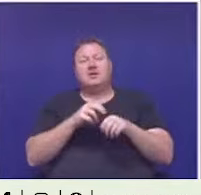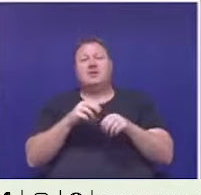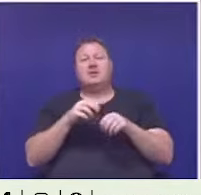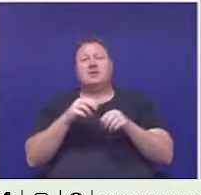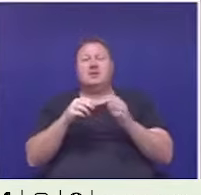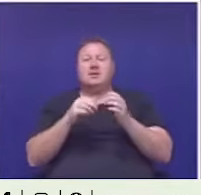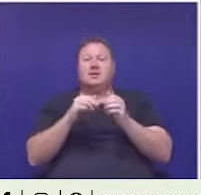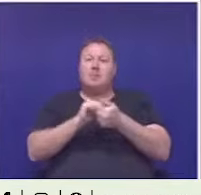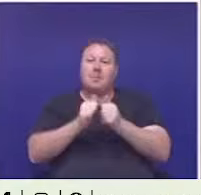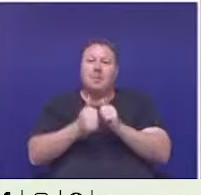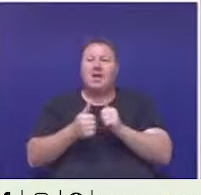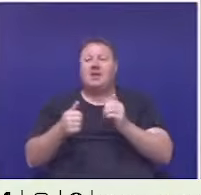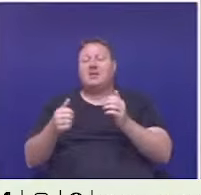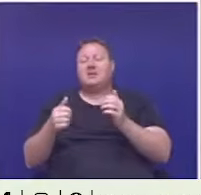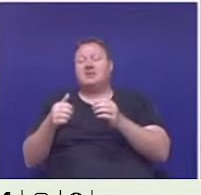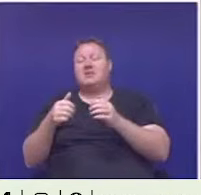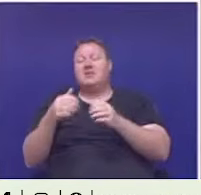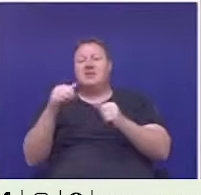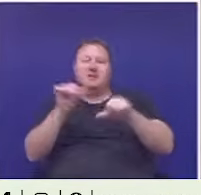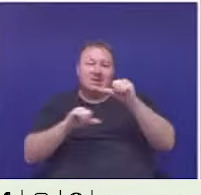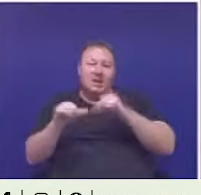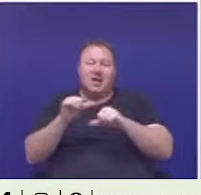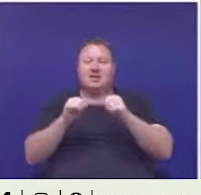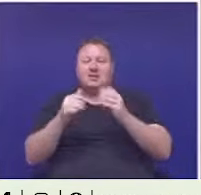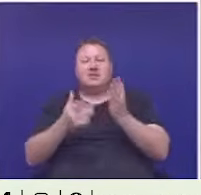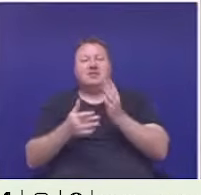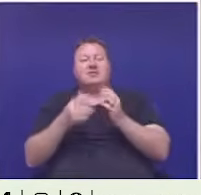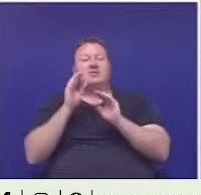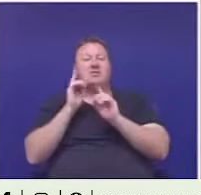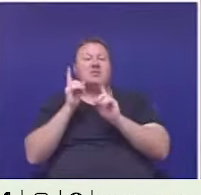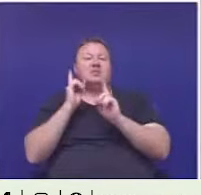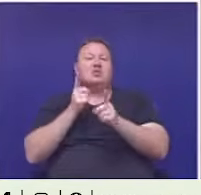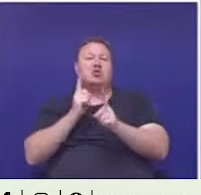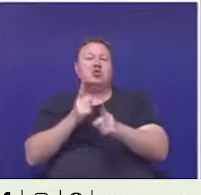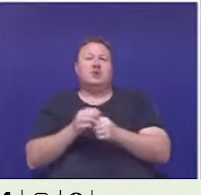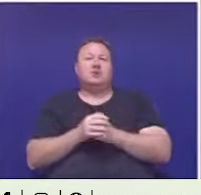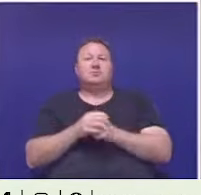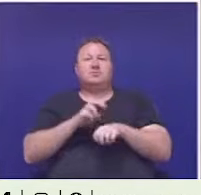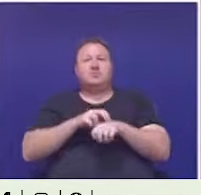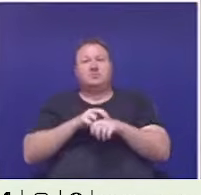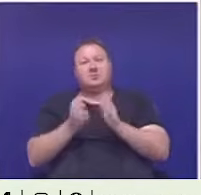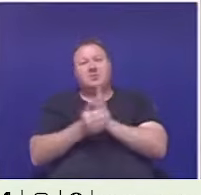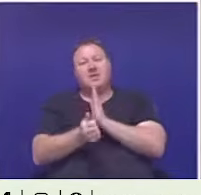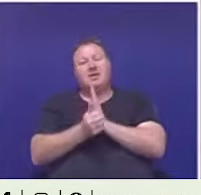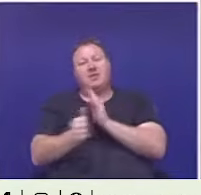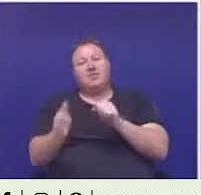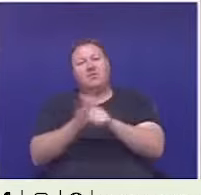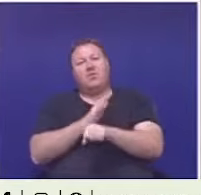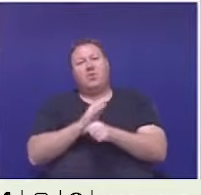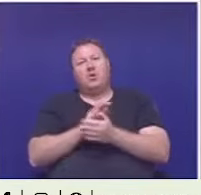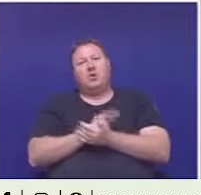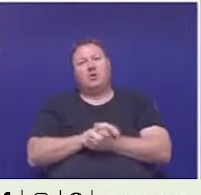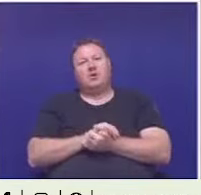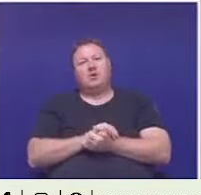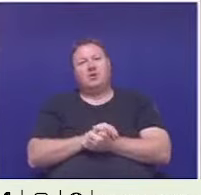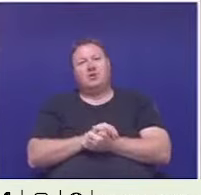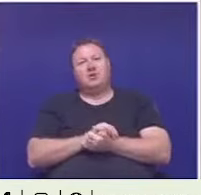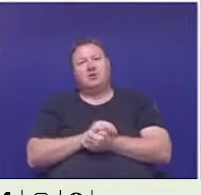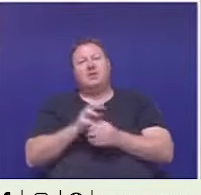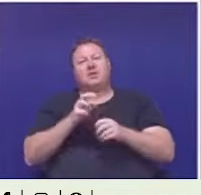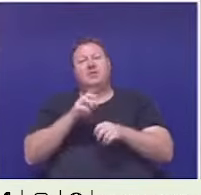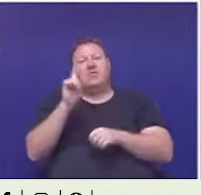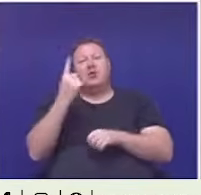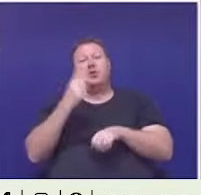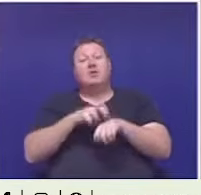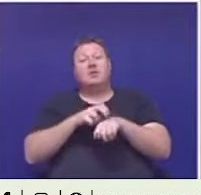teacher, foundation phase teaching is just as skillful as you need those people to be. So the first thing is to make sure that